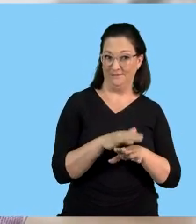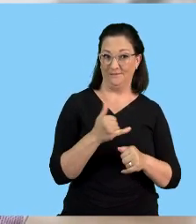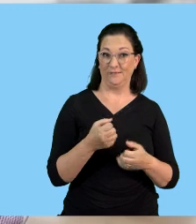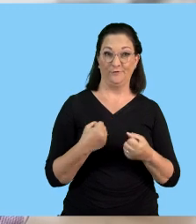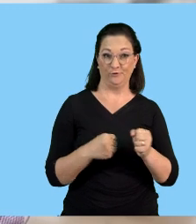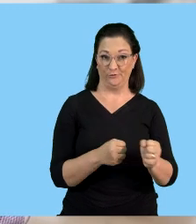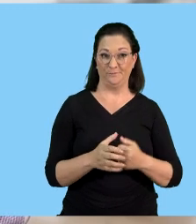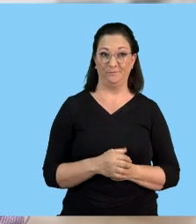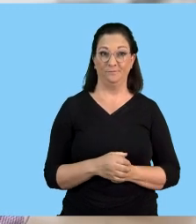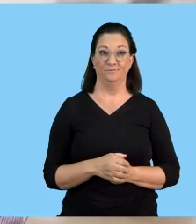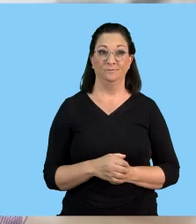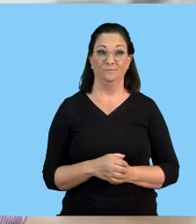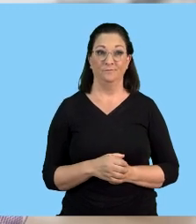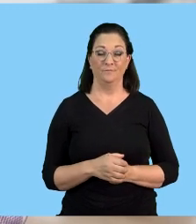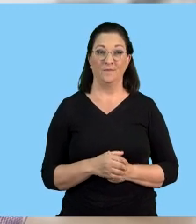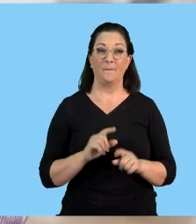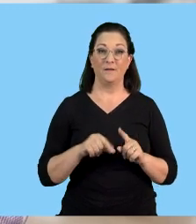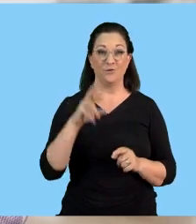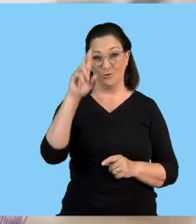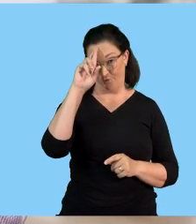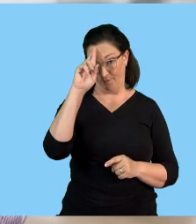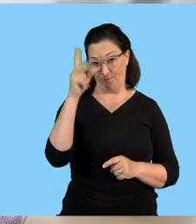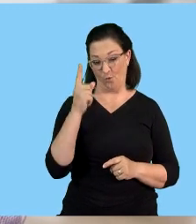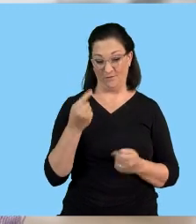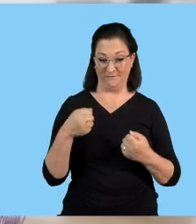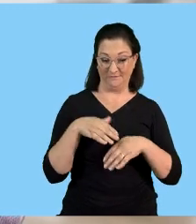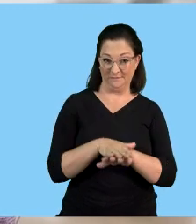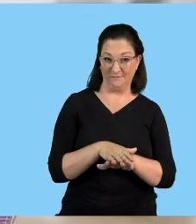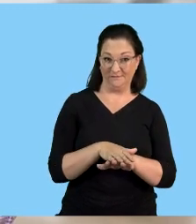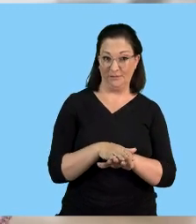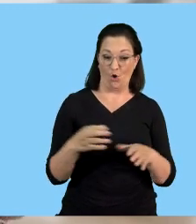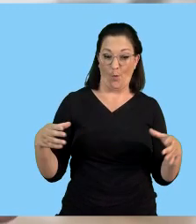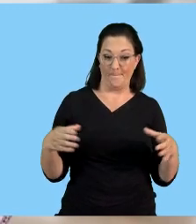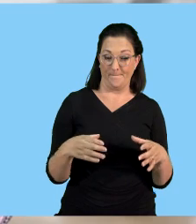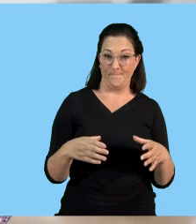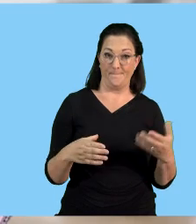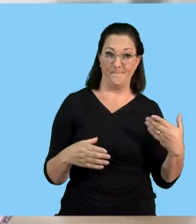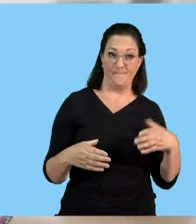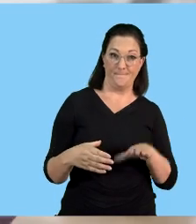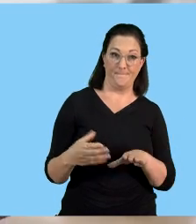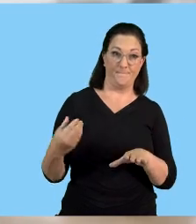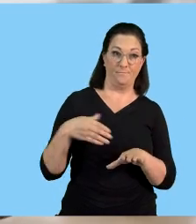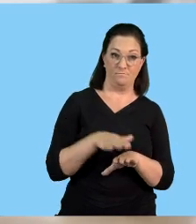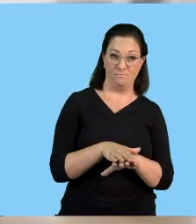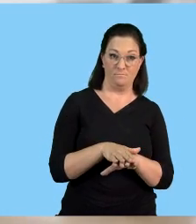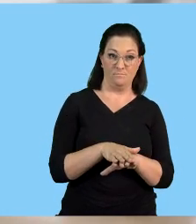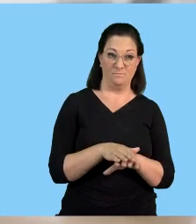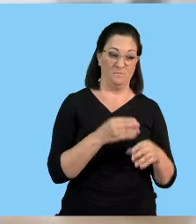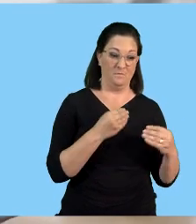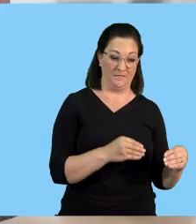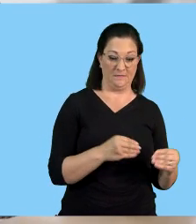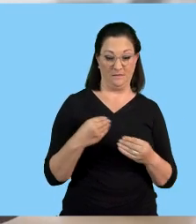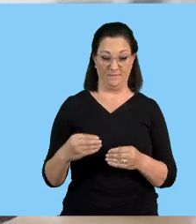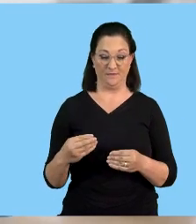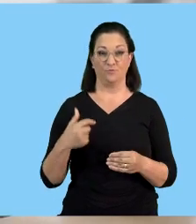or integration strategies. Number 1, you need to remember what does integration means. We are combining. What are we combining? We're combining either